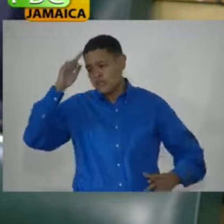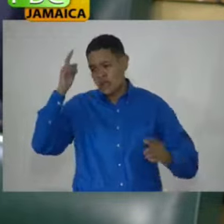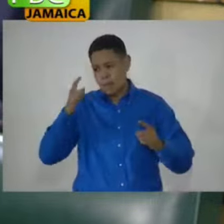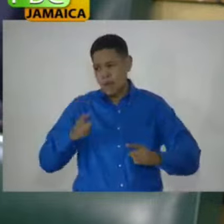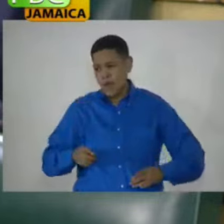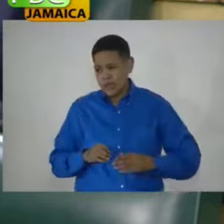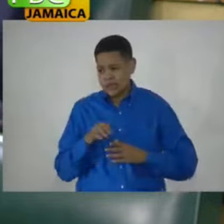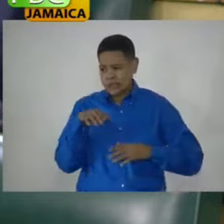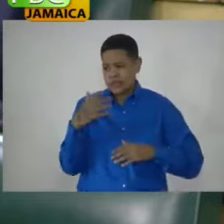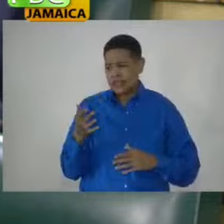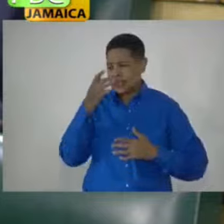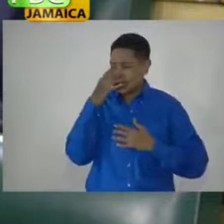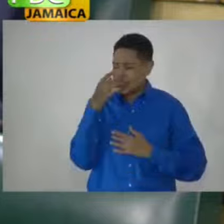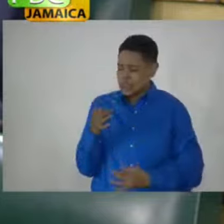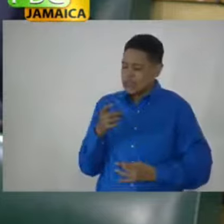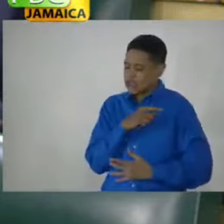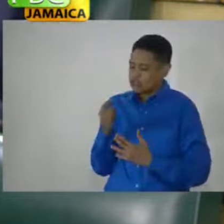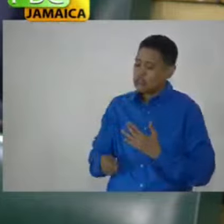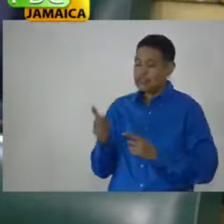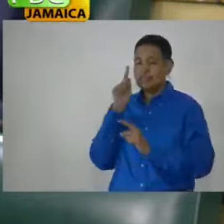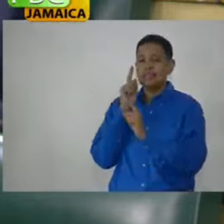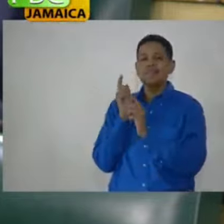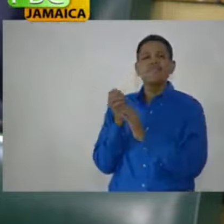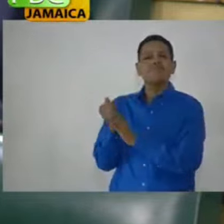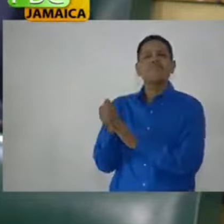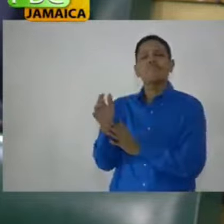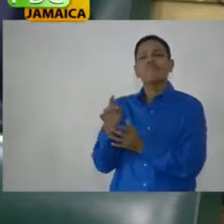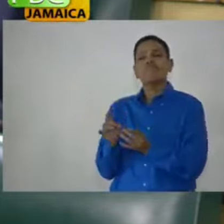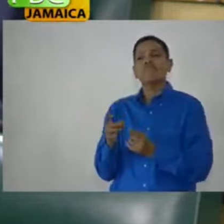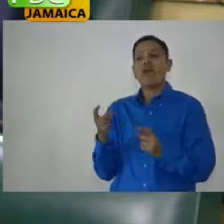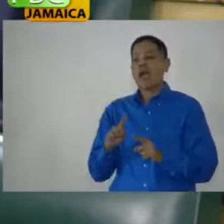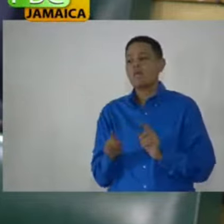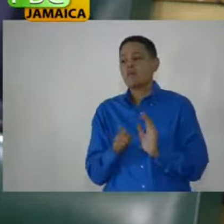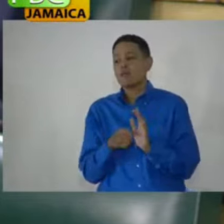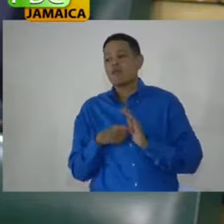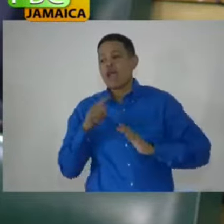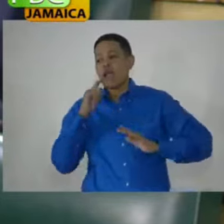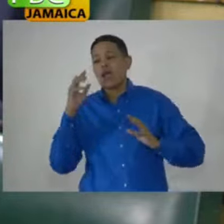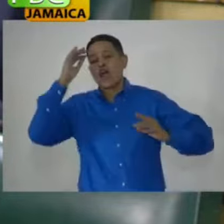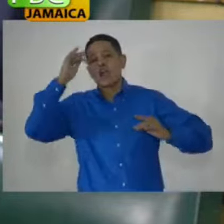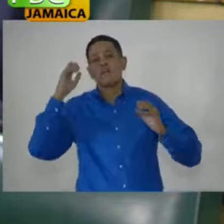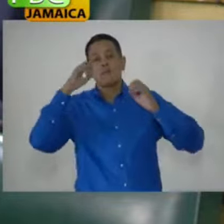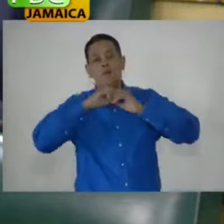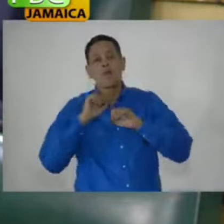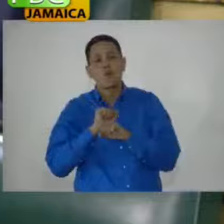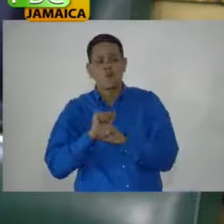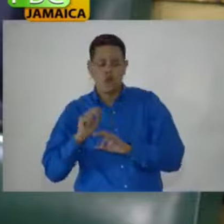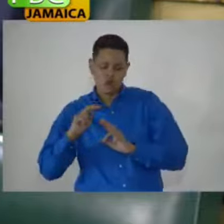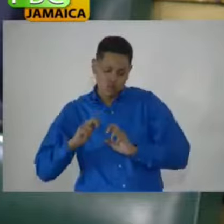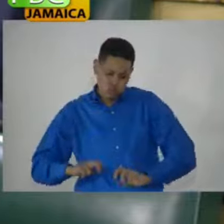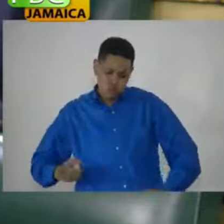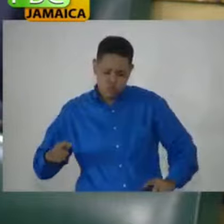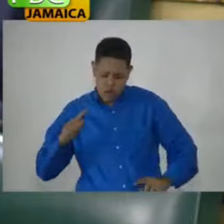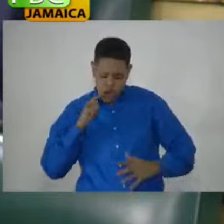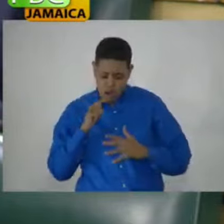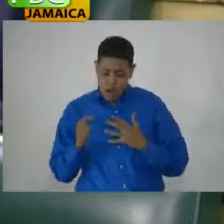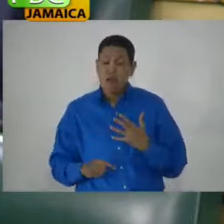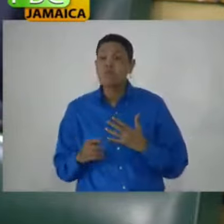in an interesting direction, but it requires considerably more work on